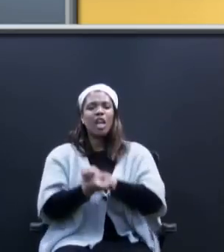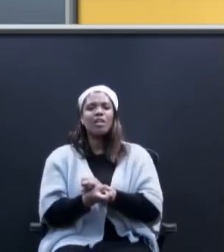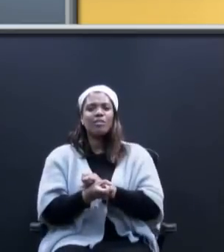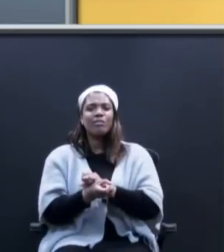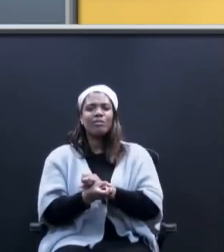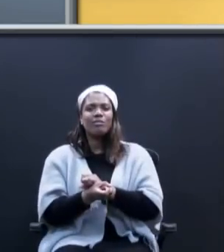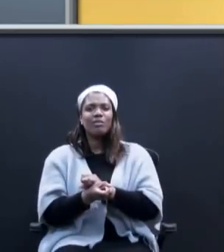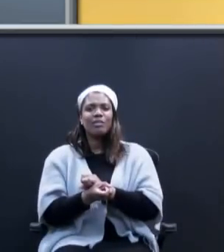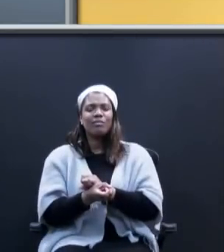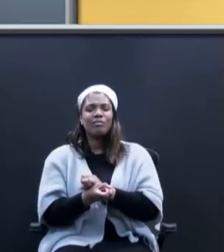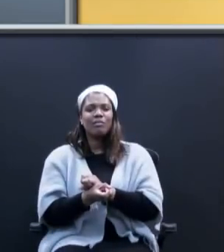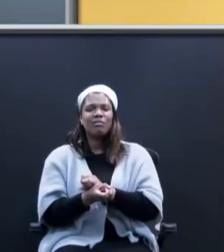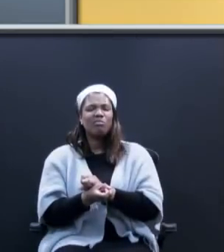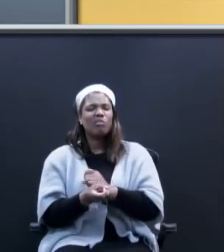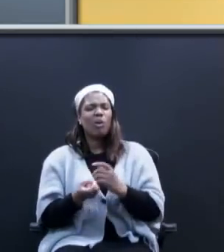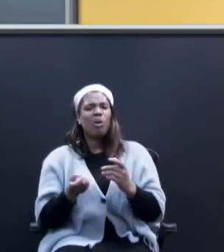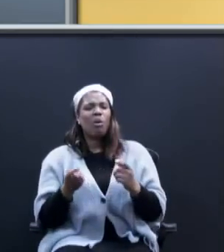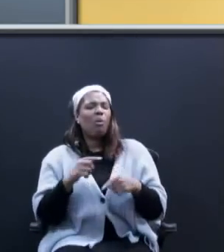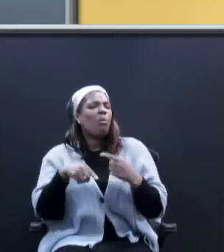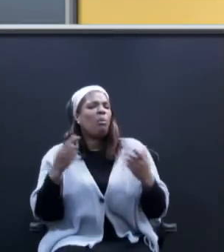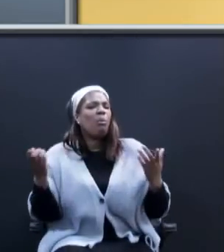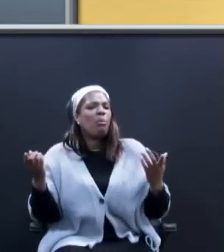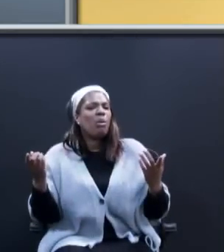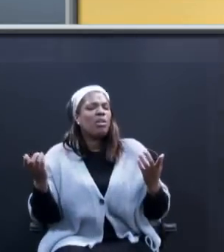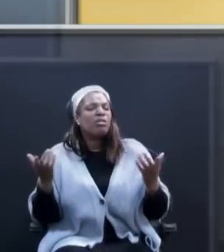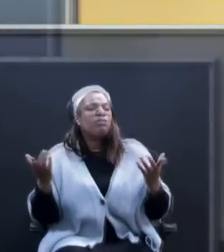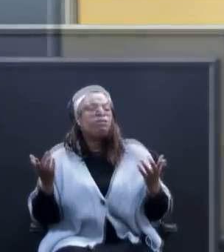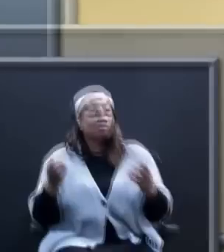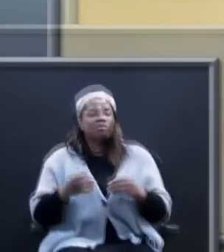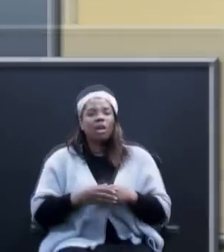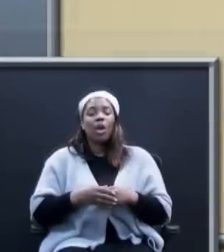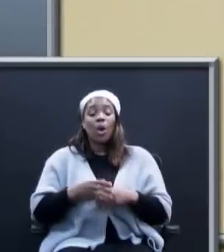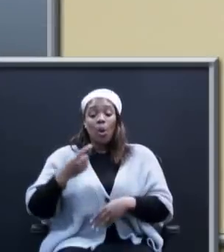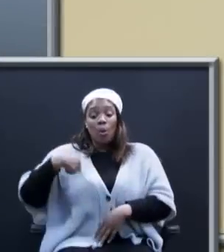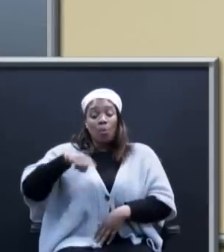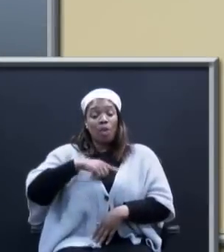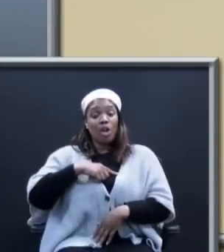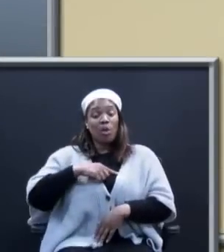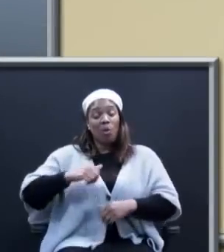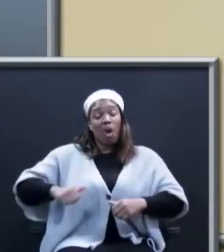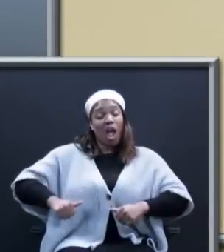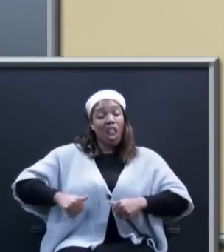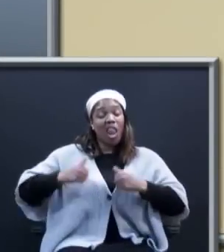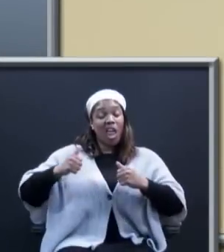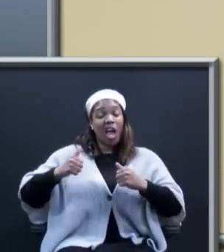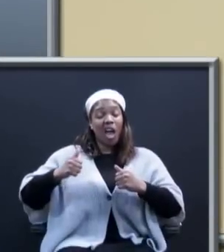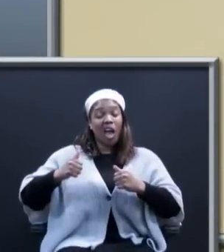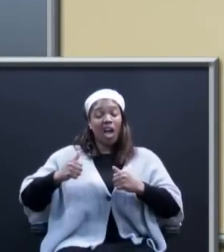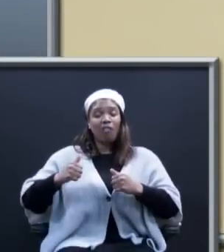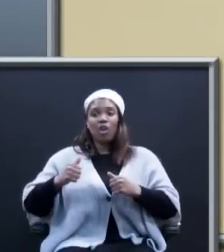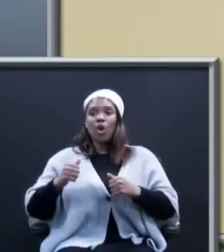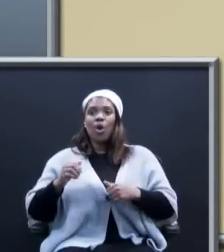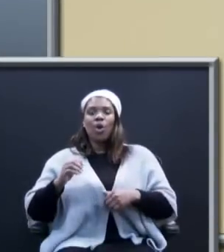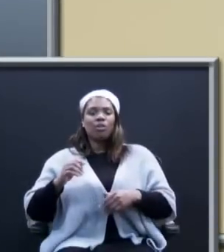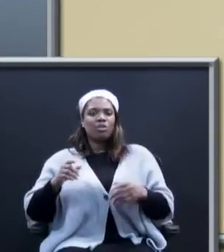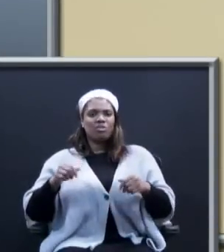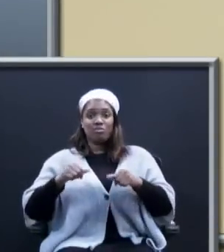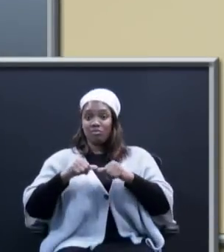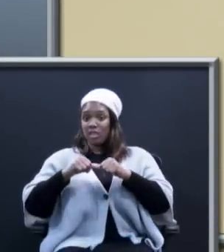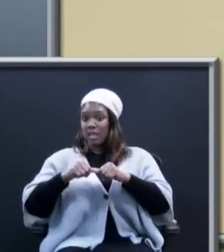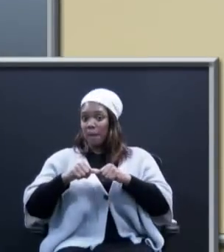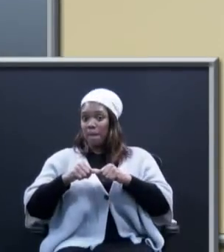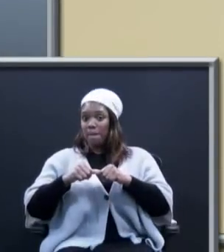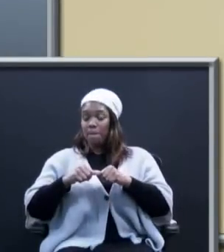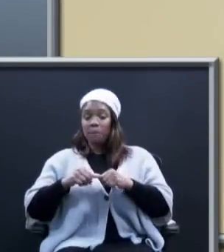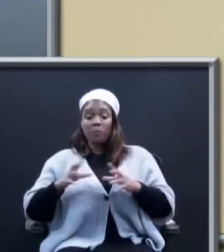At what price? At what time? Go ahead and read. Then we which are alive and remain shall be caught up together with them in the clouds. But I missed